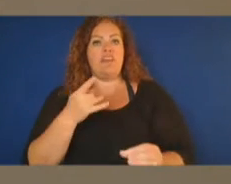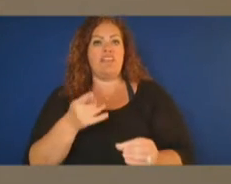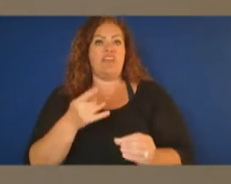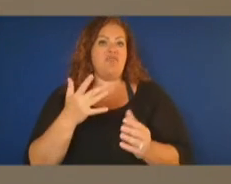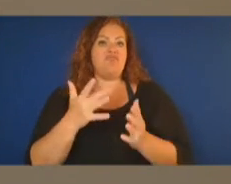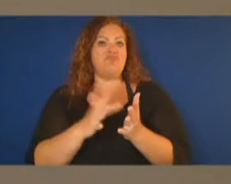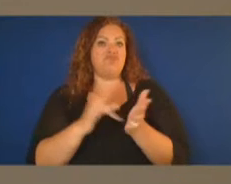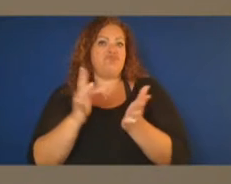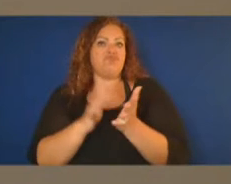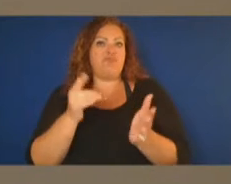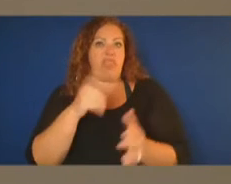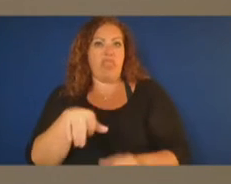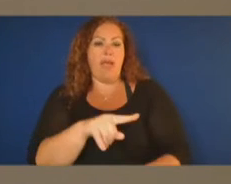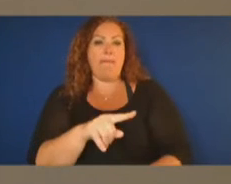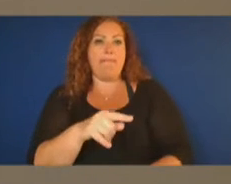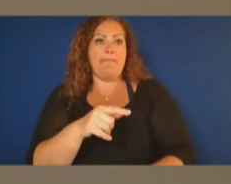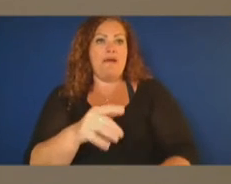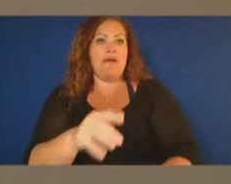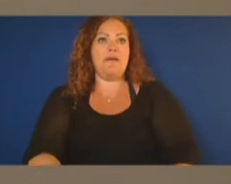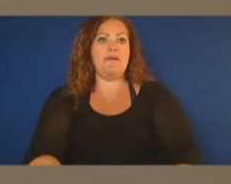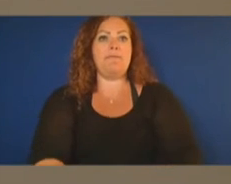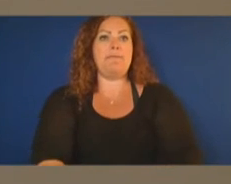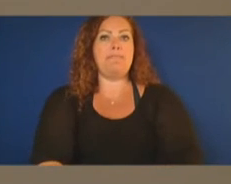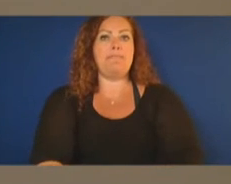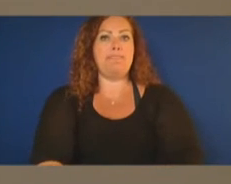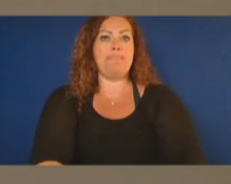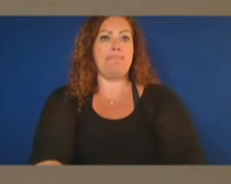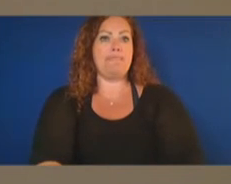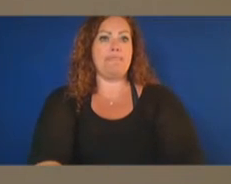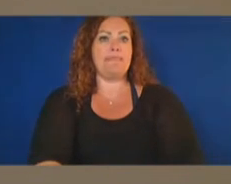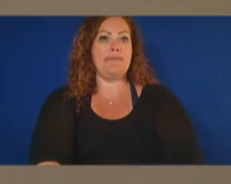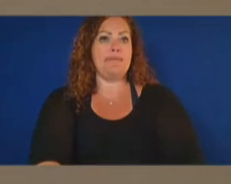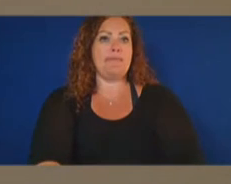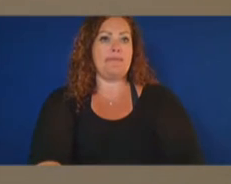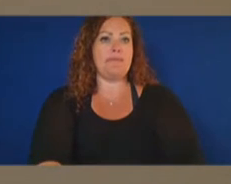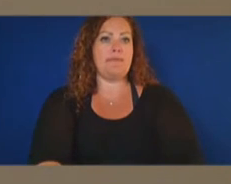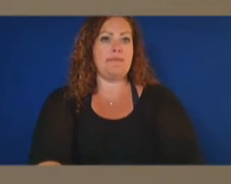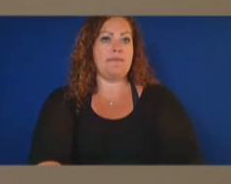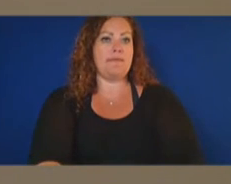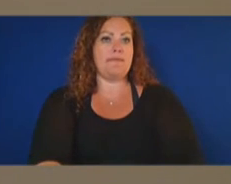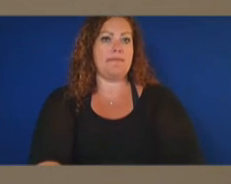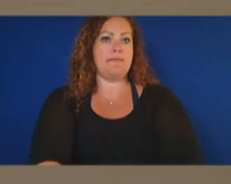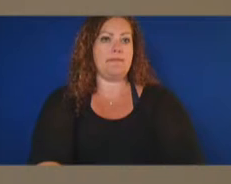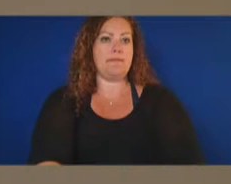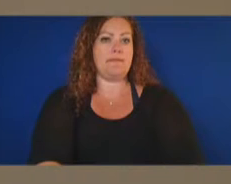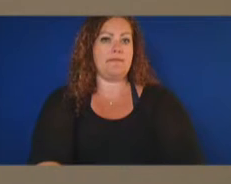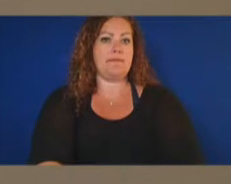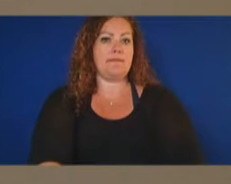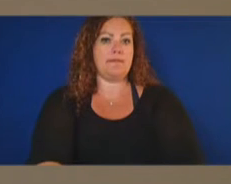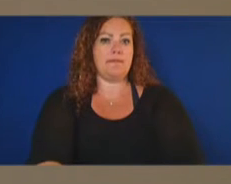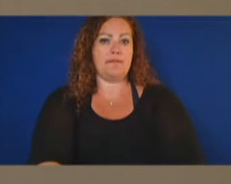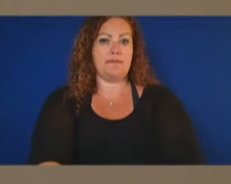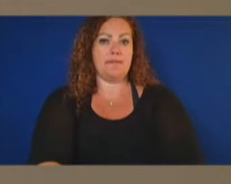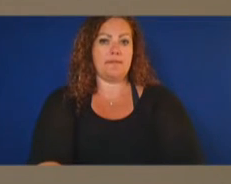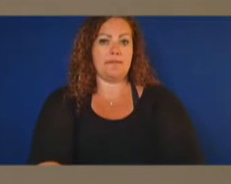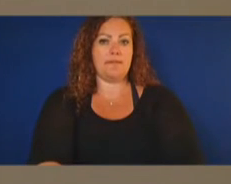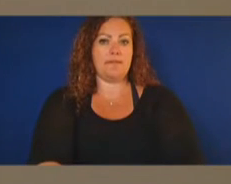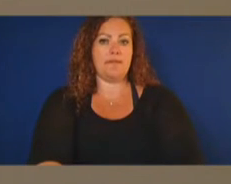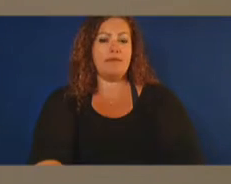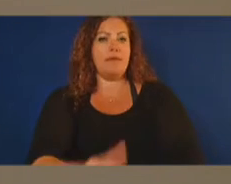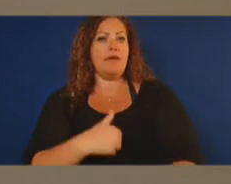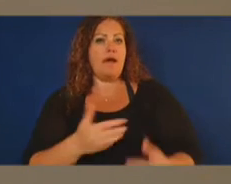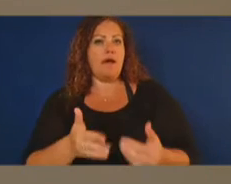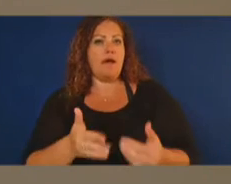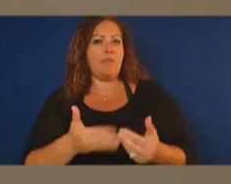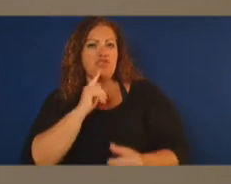I'm almost certain uh that the district rep is going to assure that happen so I'll just pause to hear